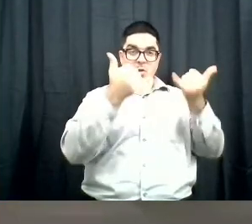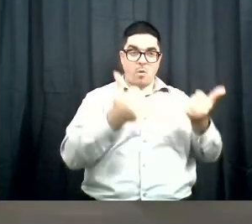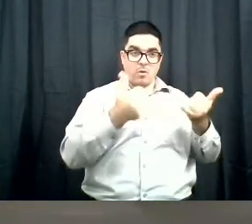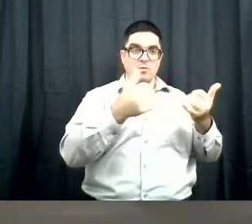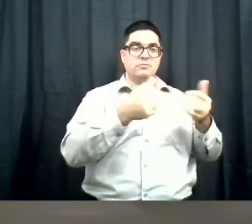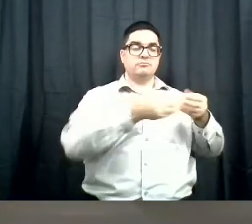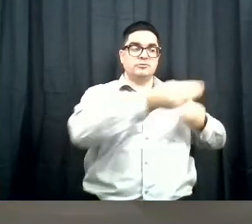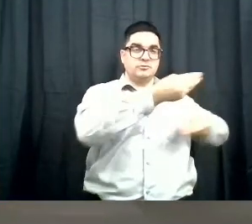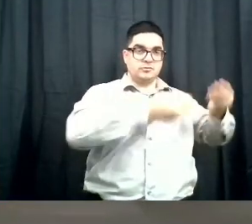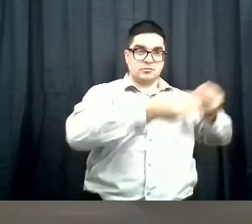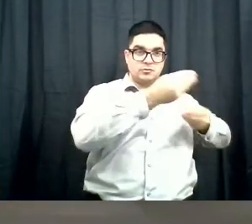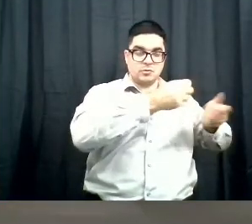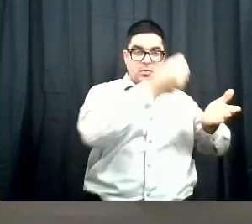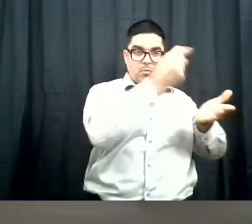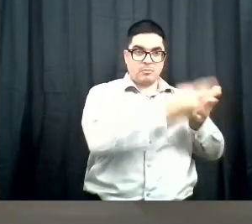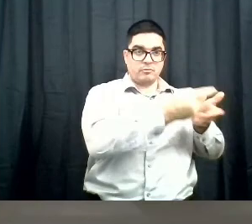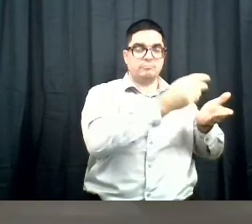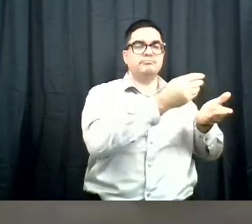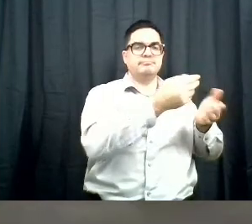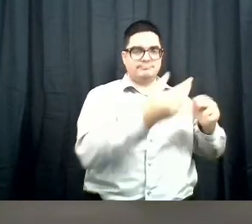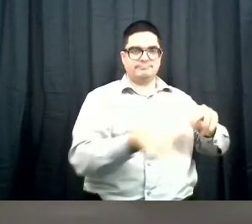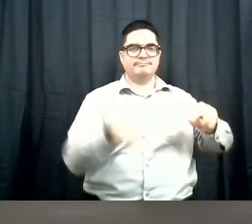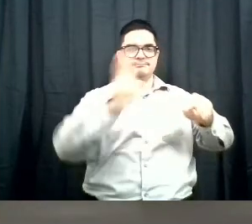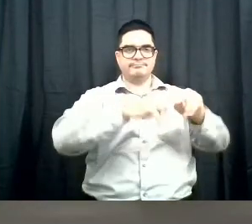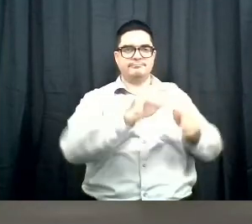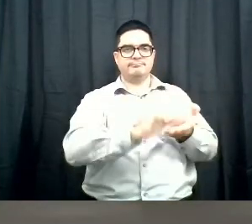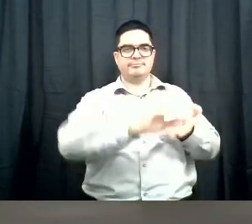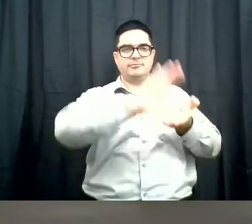makes it possible for PRASA to